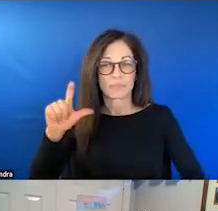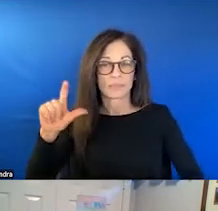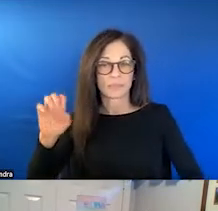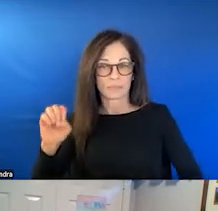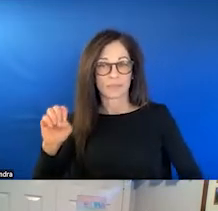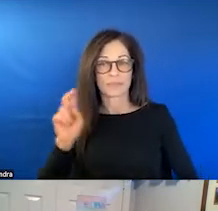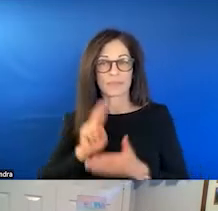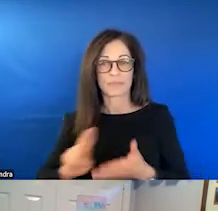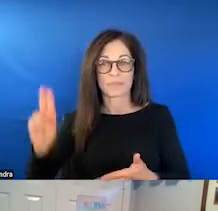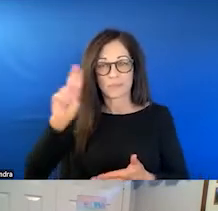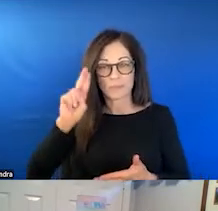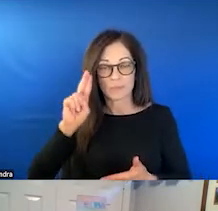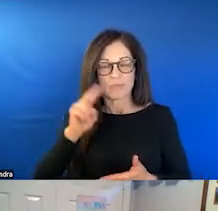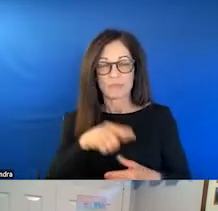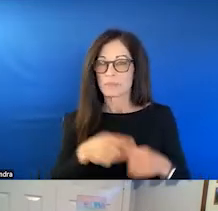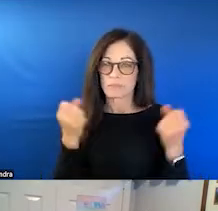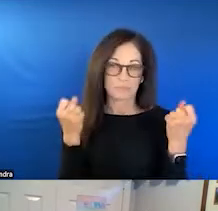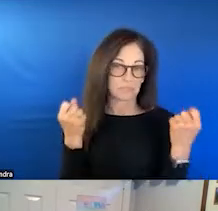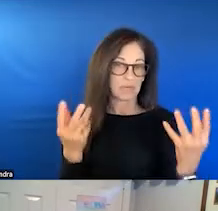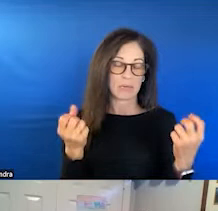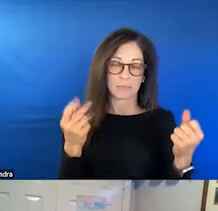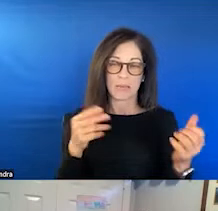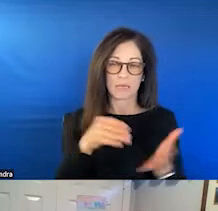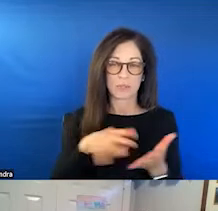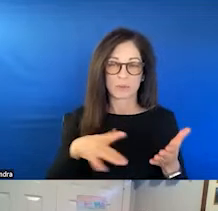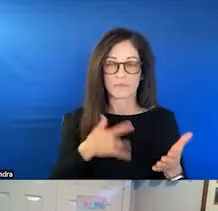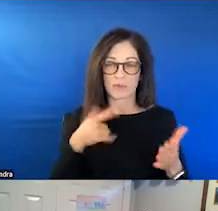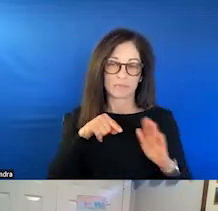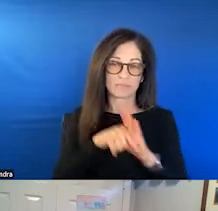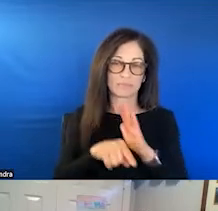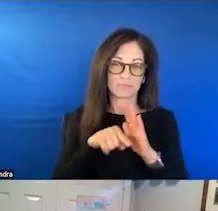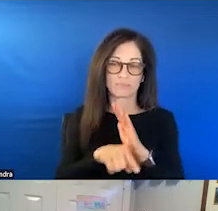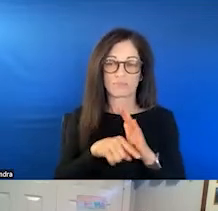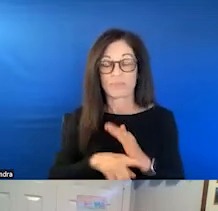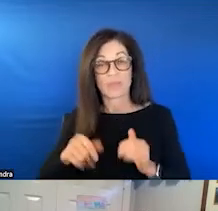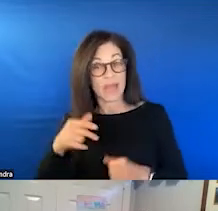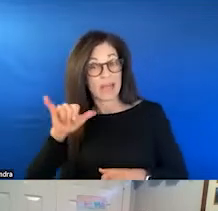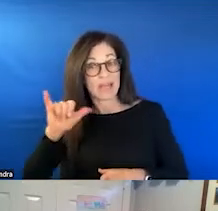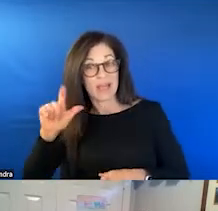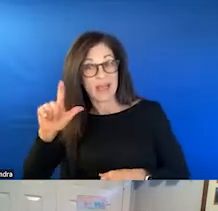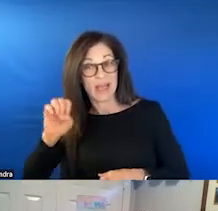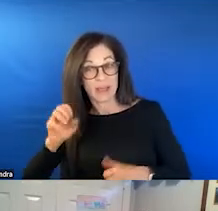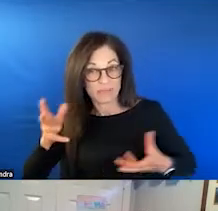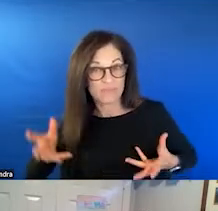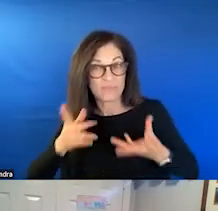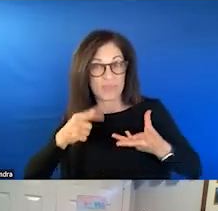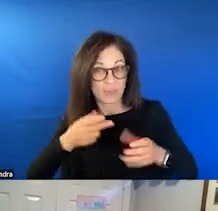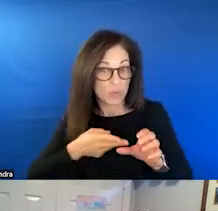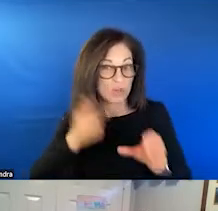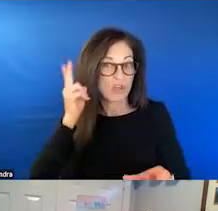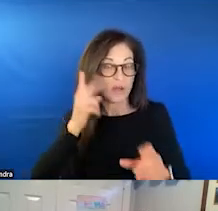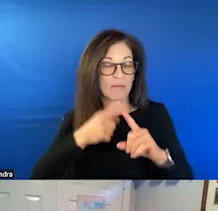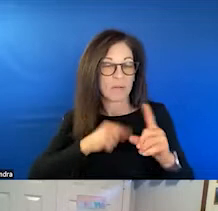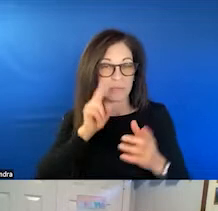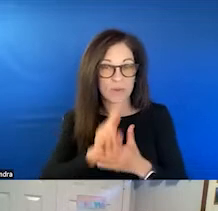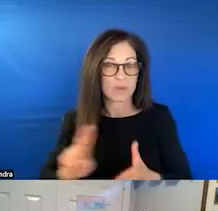where there were a number of suicidal students who were pressured by Yale to actually withdraw from the facility and then had